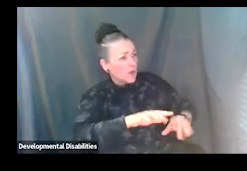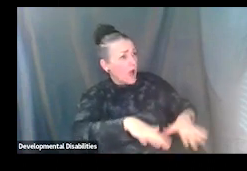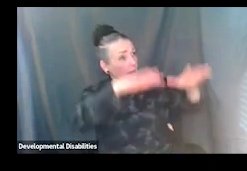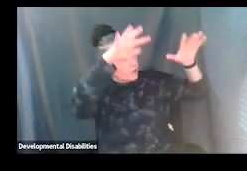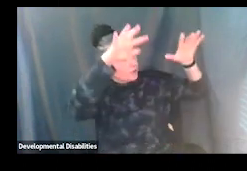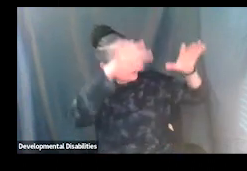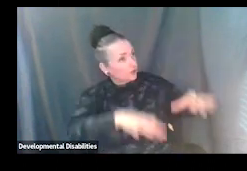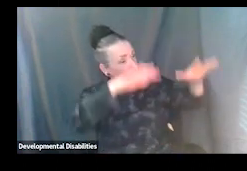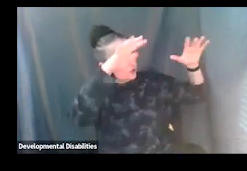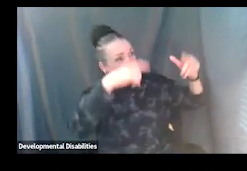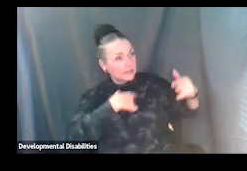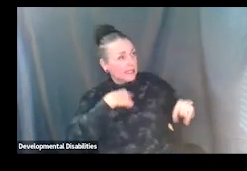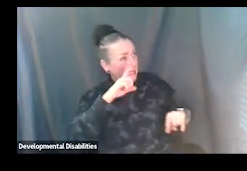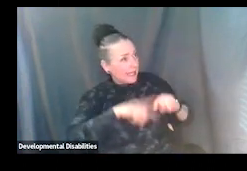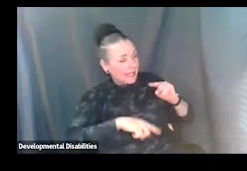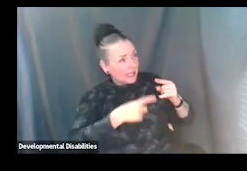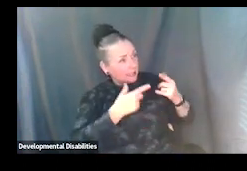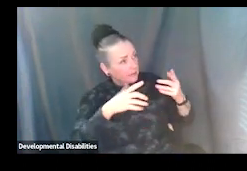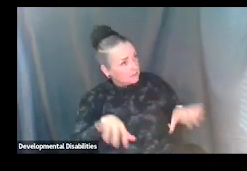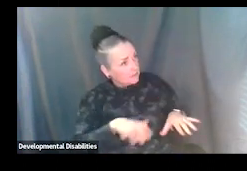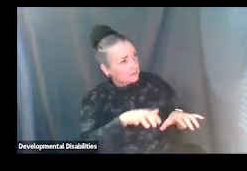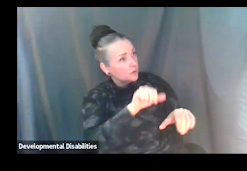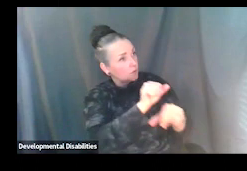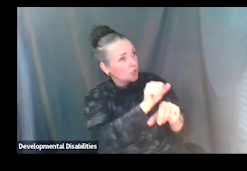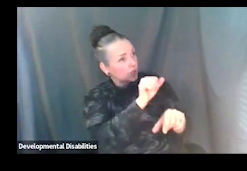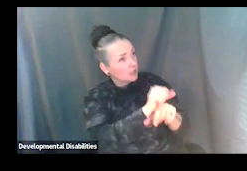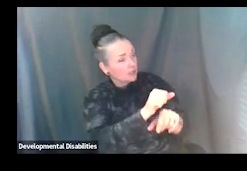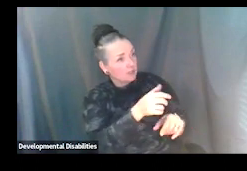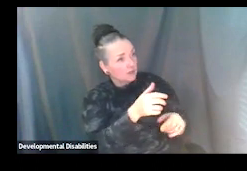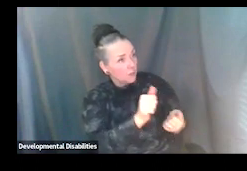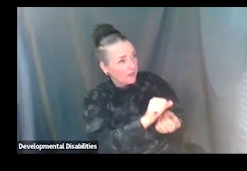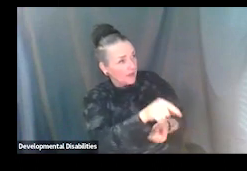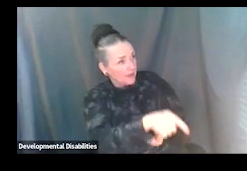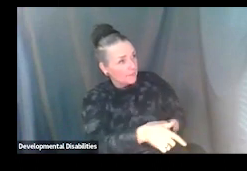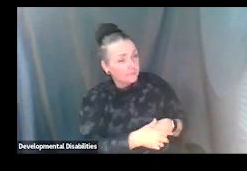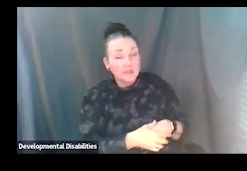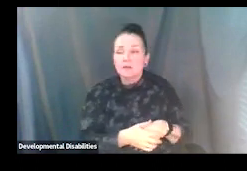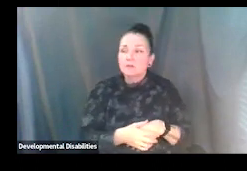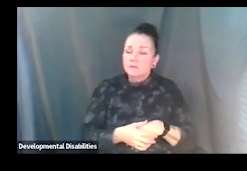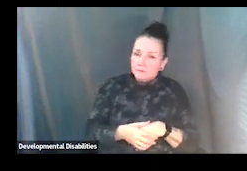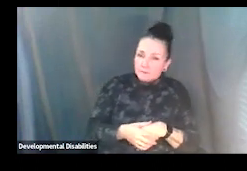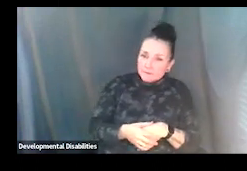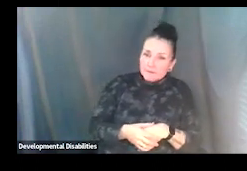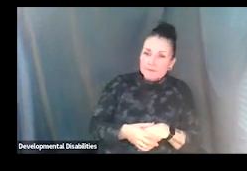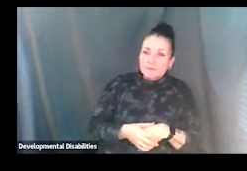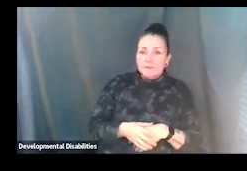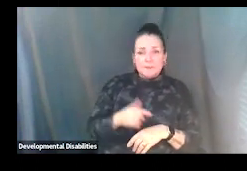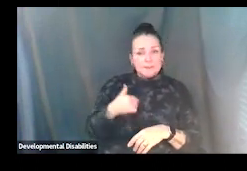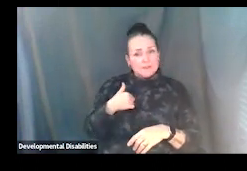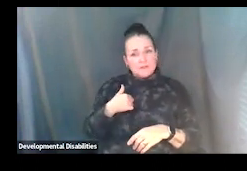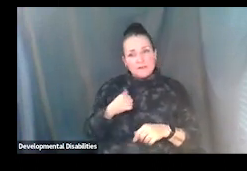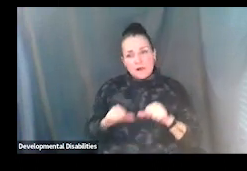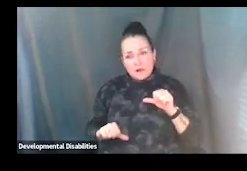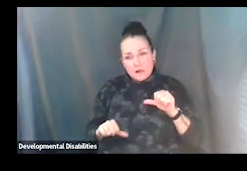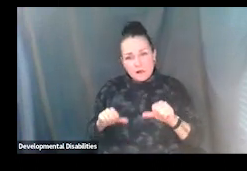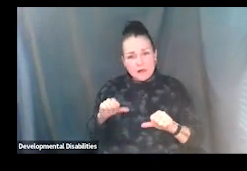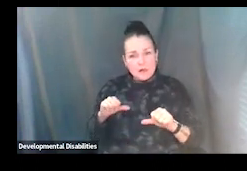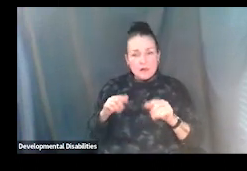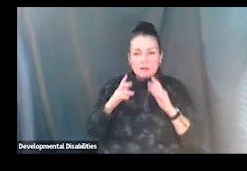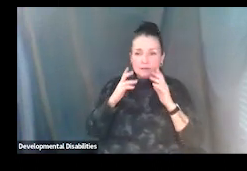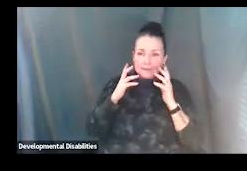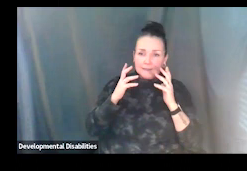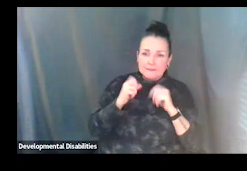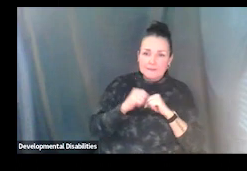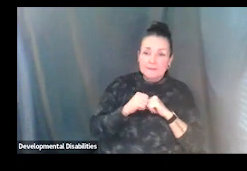sort of settle him down so we can actually do the work. And that's the only time for that sort of very young child. I was extremely uncomfortable. And as Maria said, I